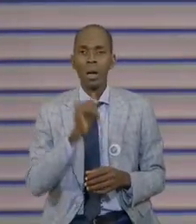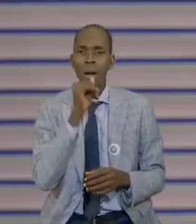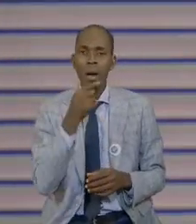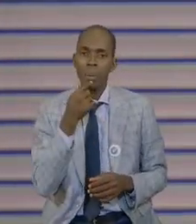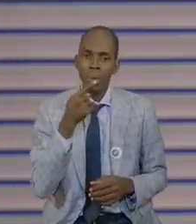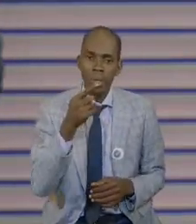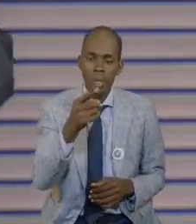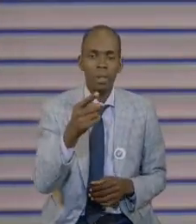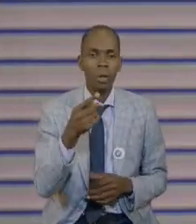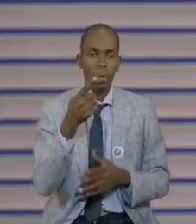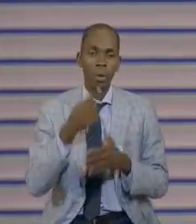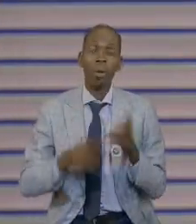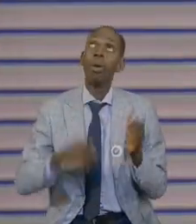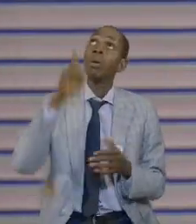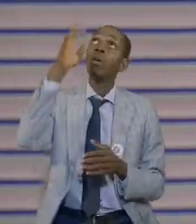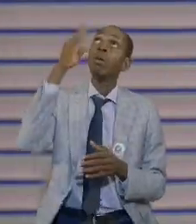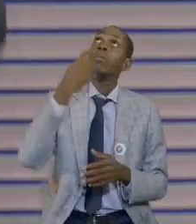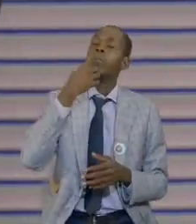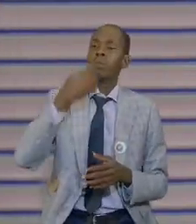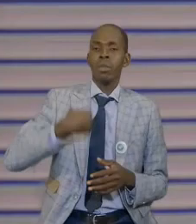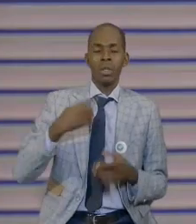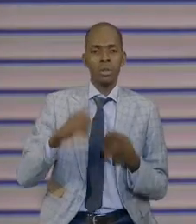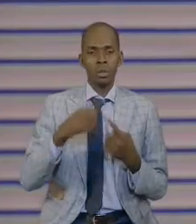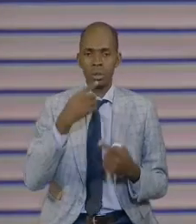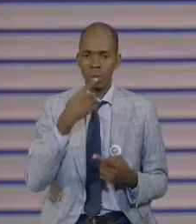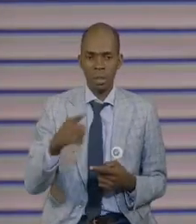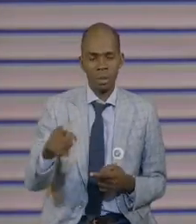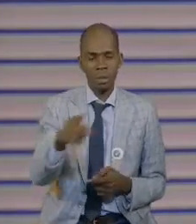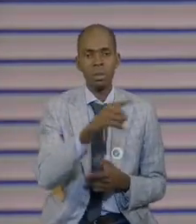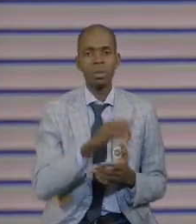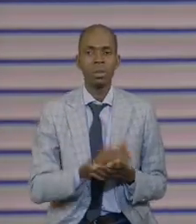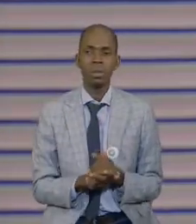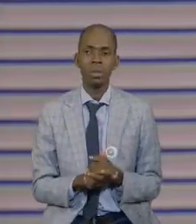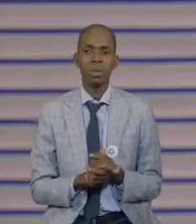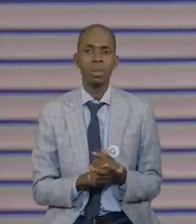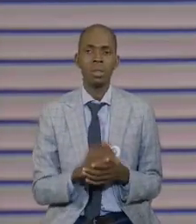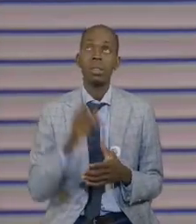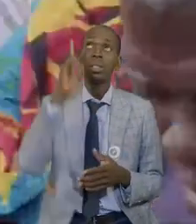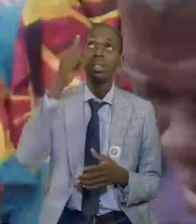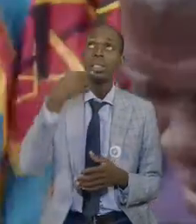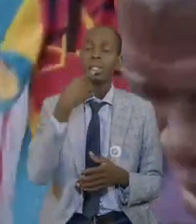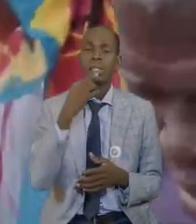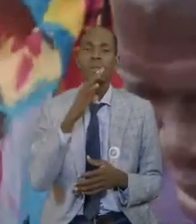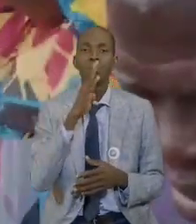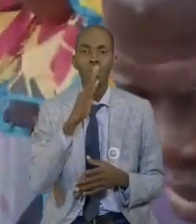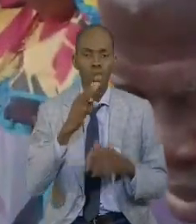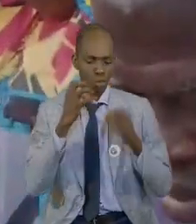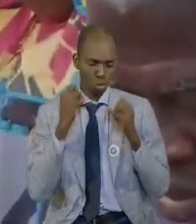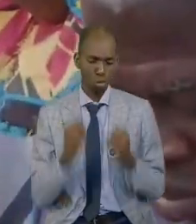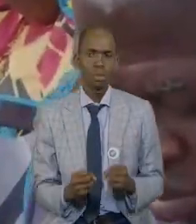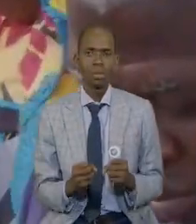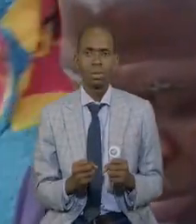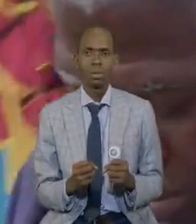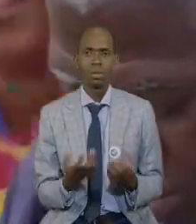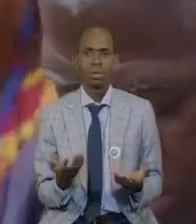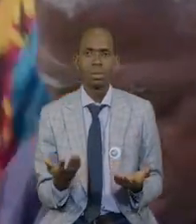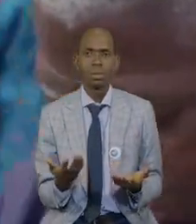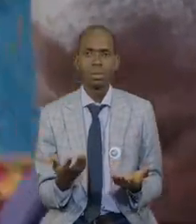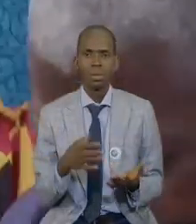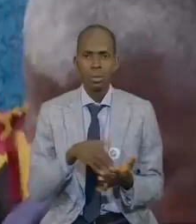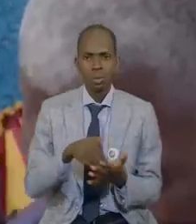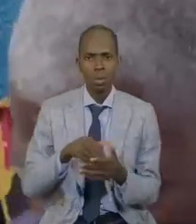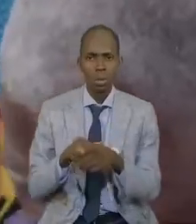Said what God Said I shall tell you he said be strong what are you